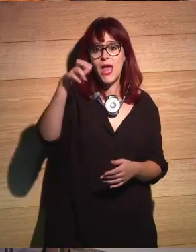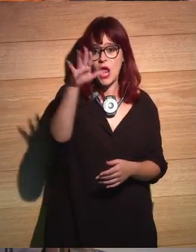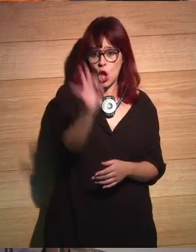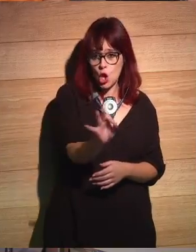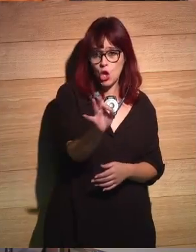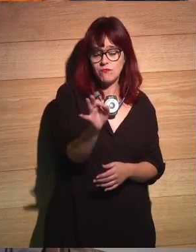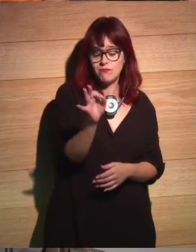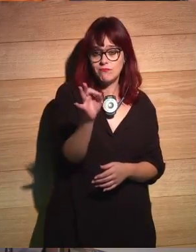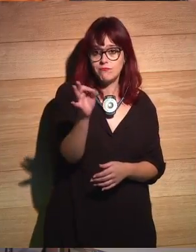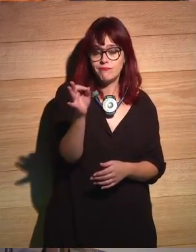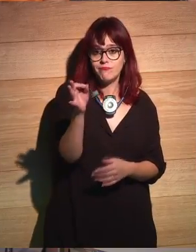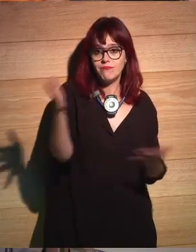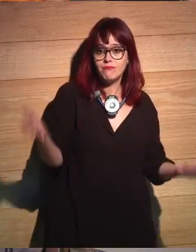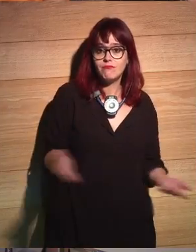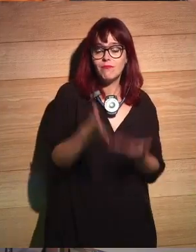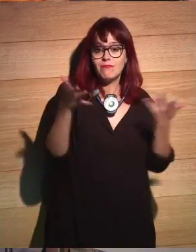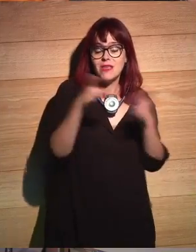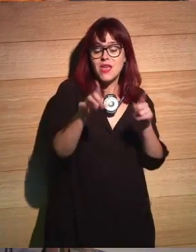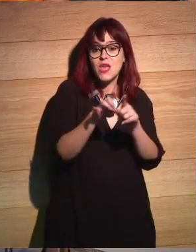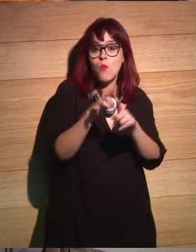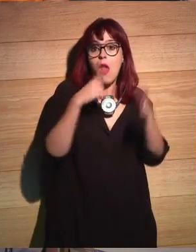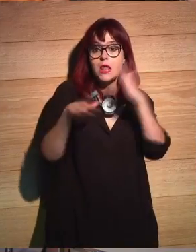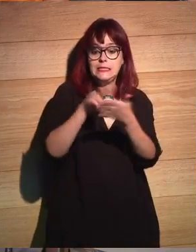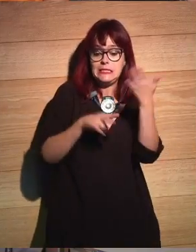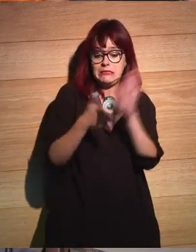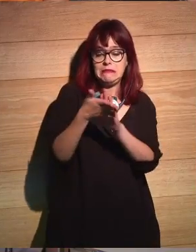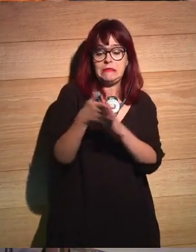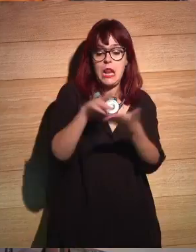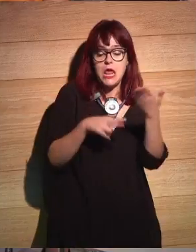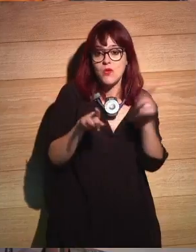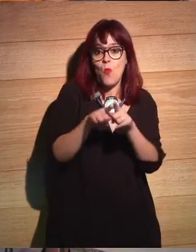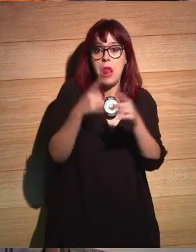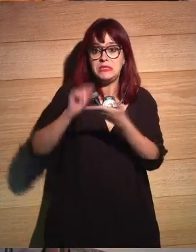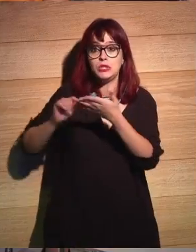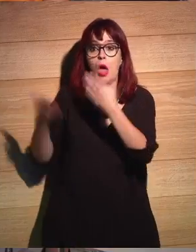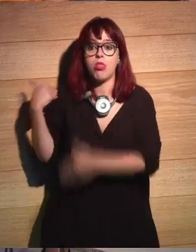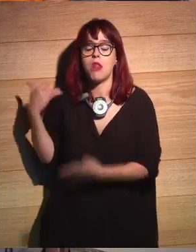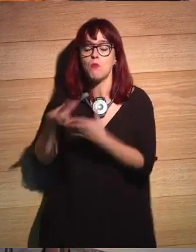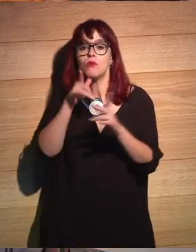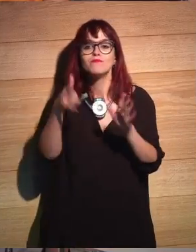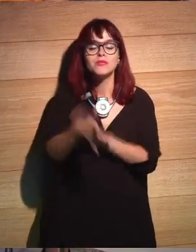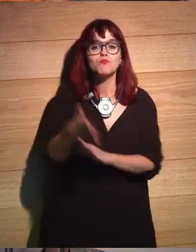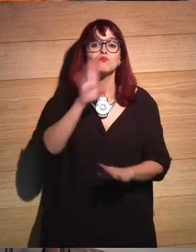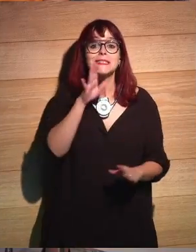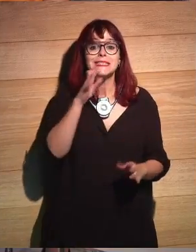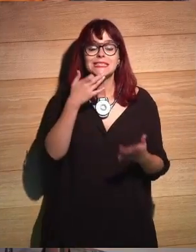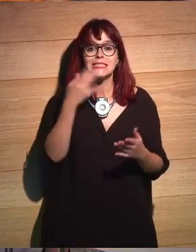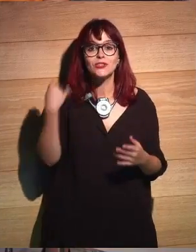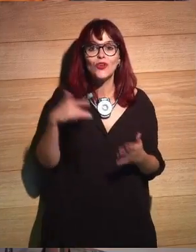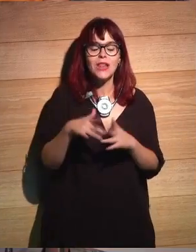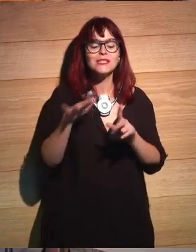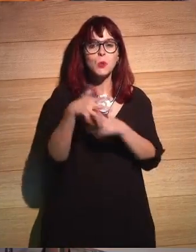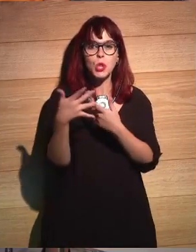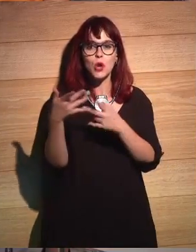through space. You can read a book by Homer as if it had been written yesterday. If there's a place